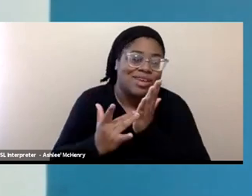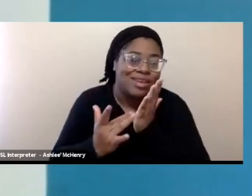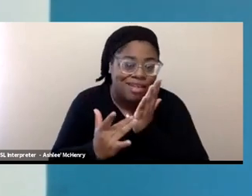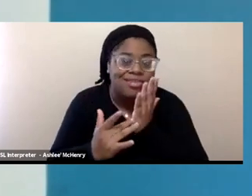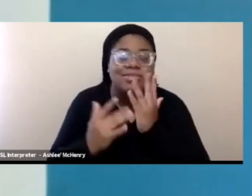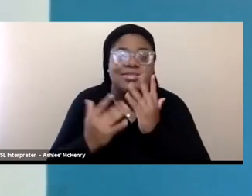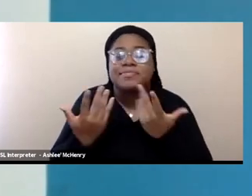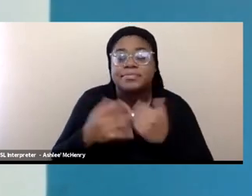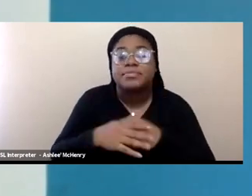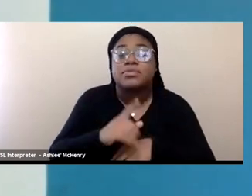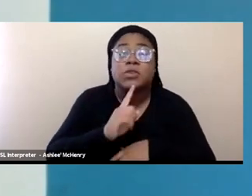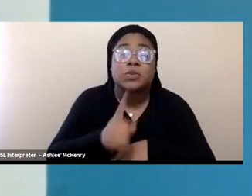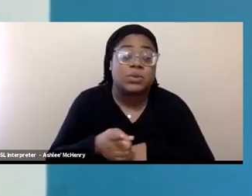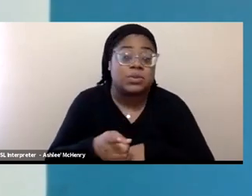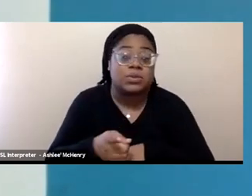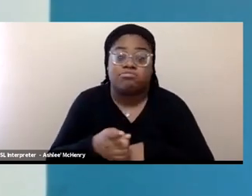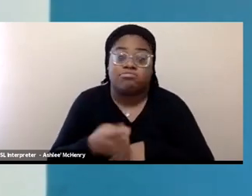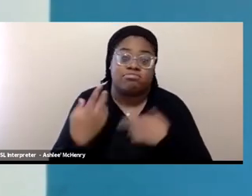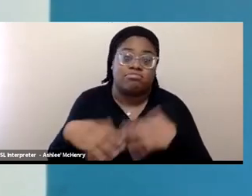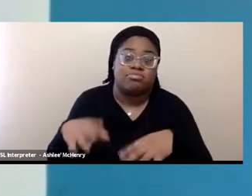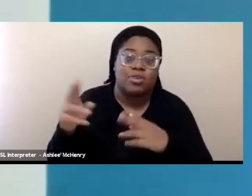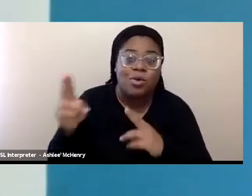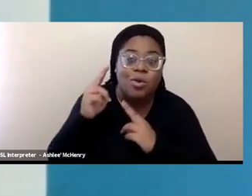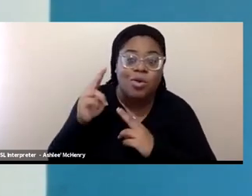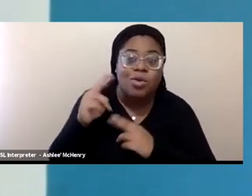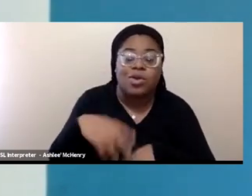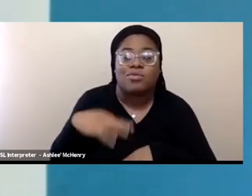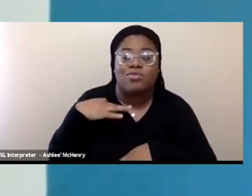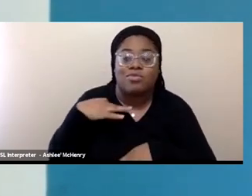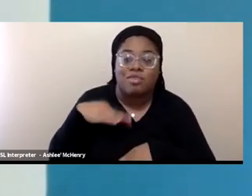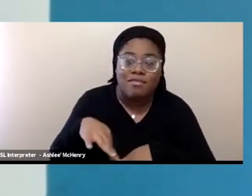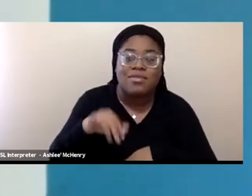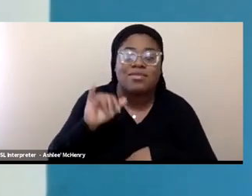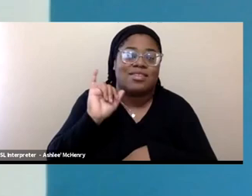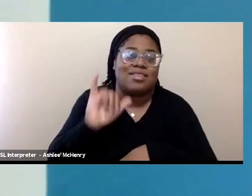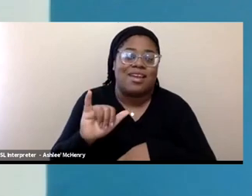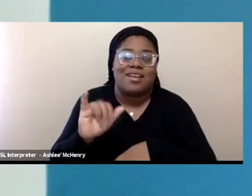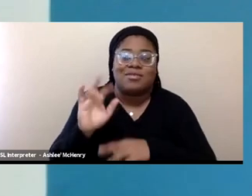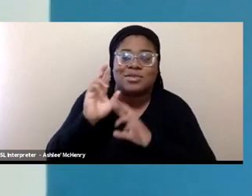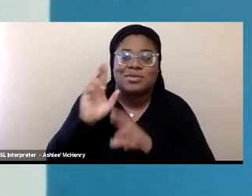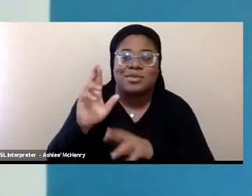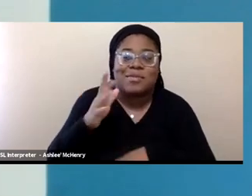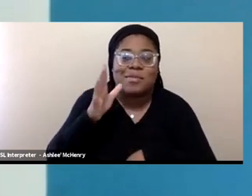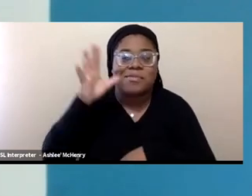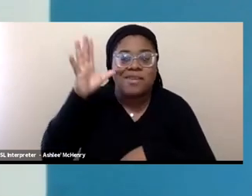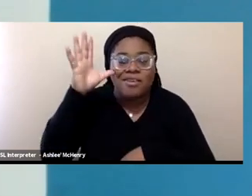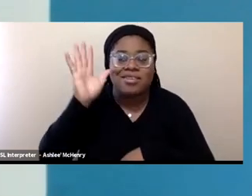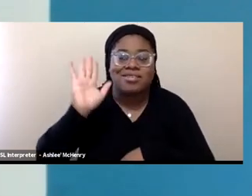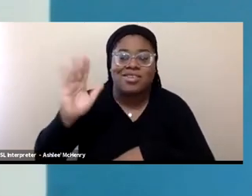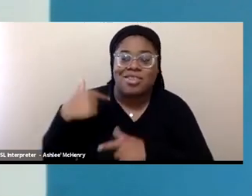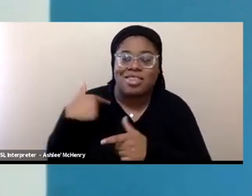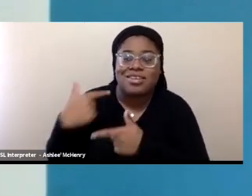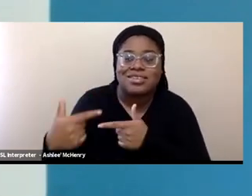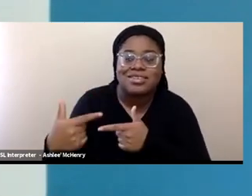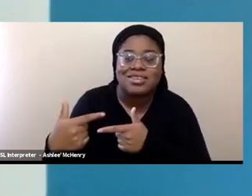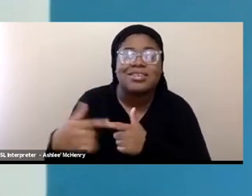been absolutely an honor and privilege. And it's something that respects my parents' legacy and, you know, hopefully